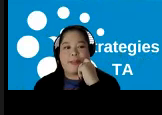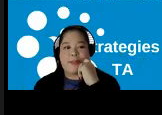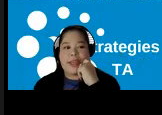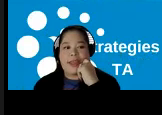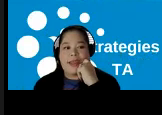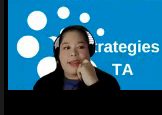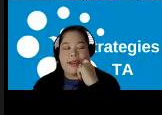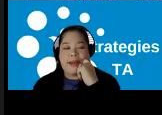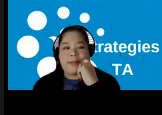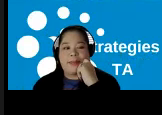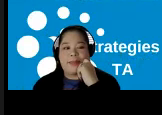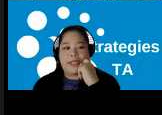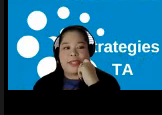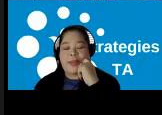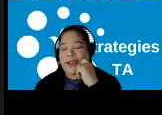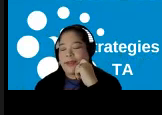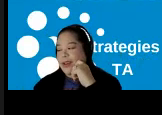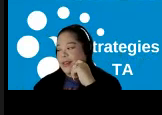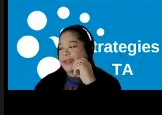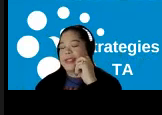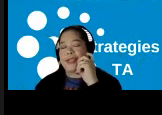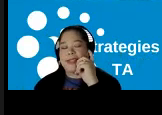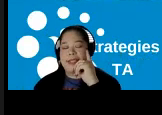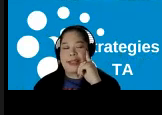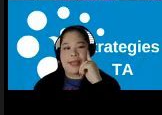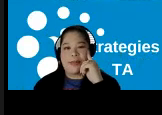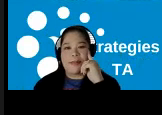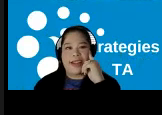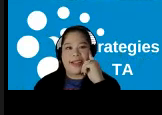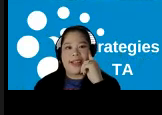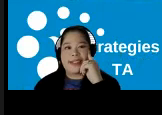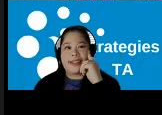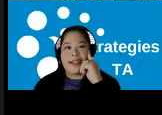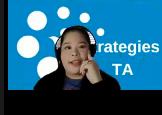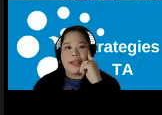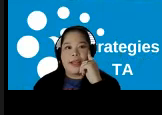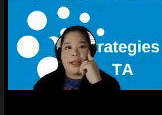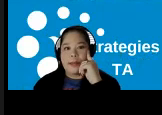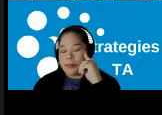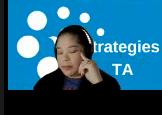So just something for all of us to keep in mind, I guess.